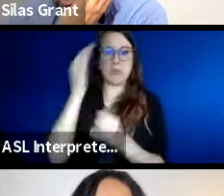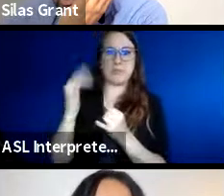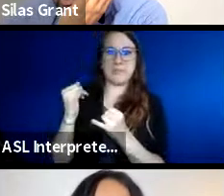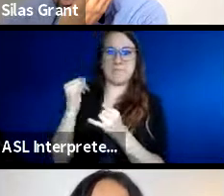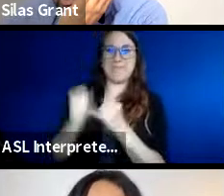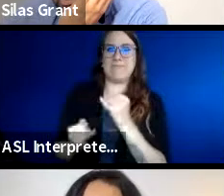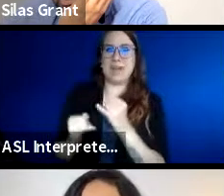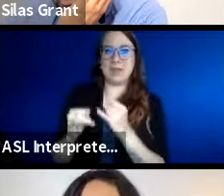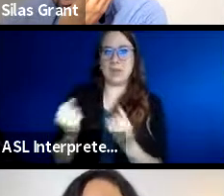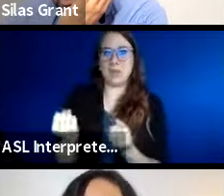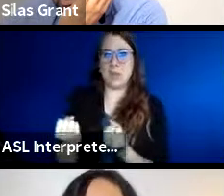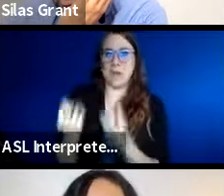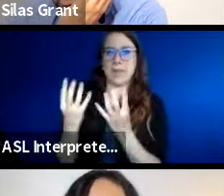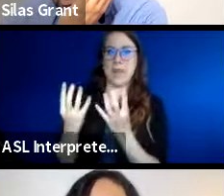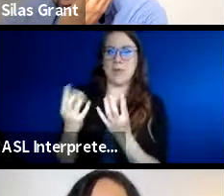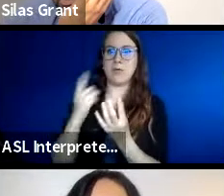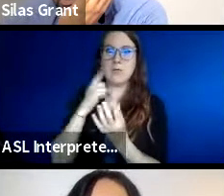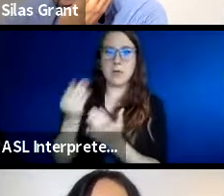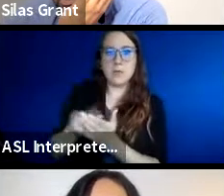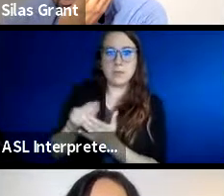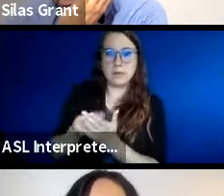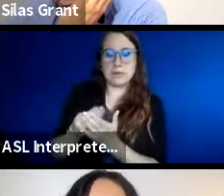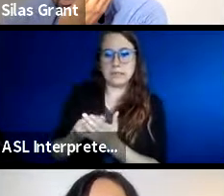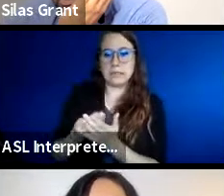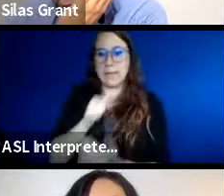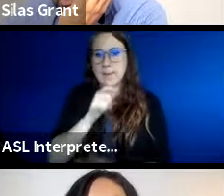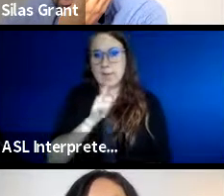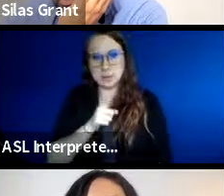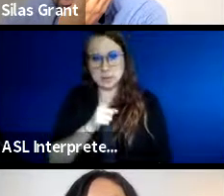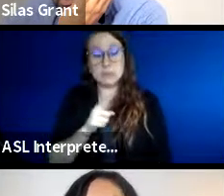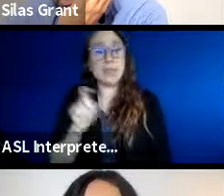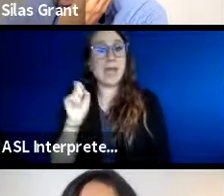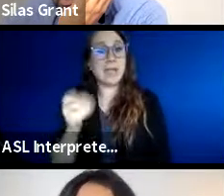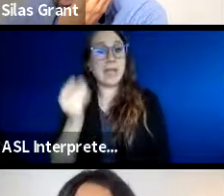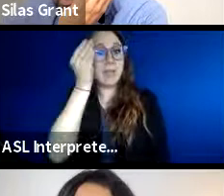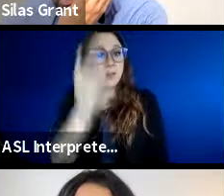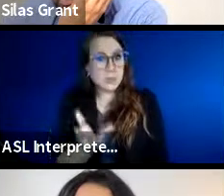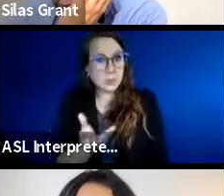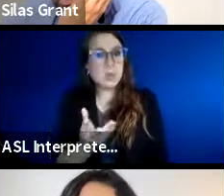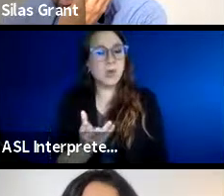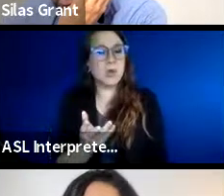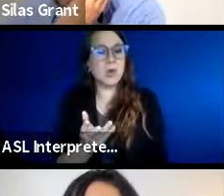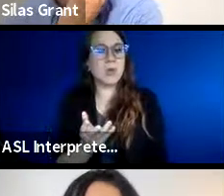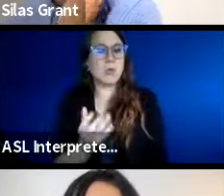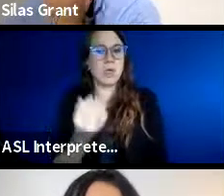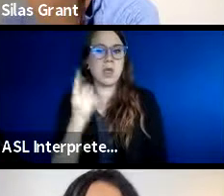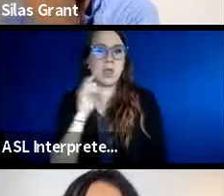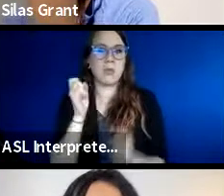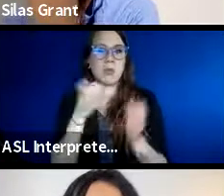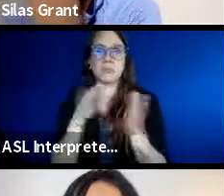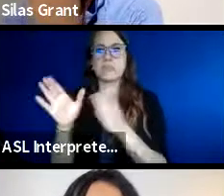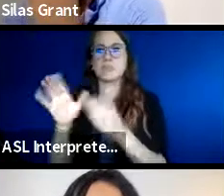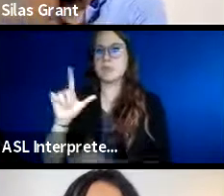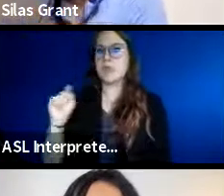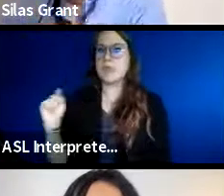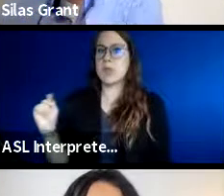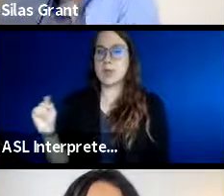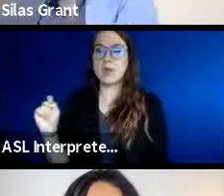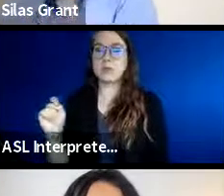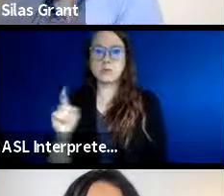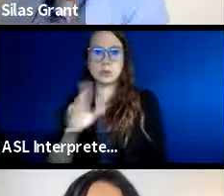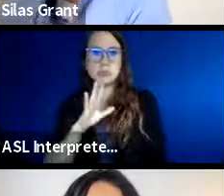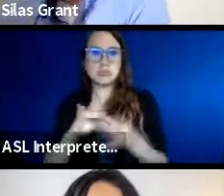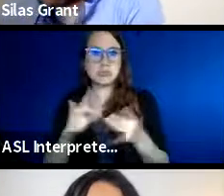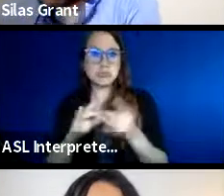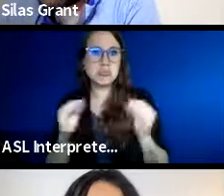those proposals were either. I can tell you, and certainly I'll turn to Director Lott to speak about